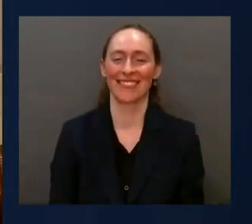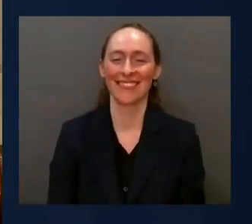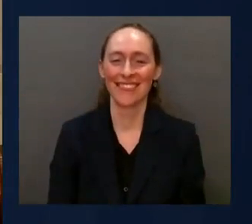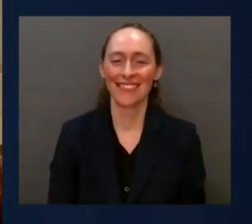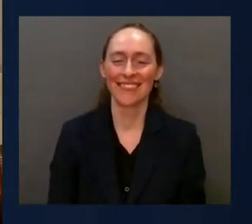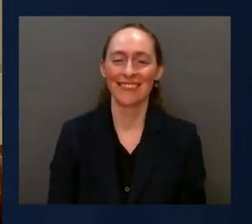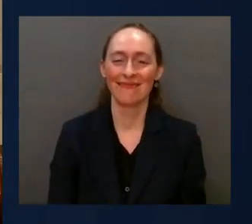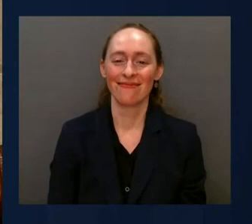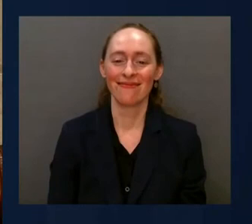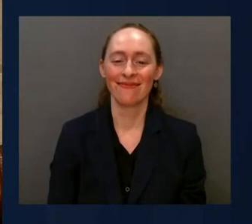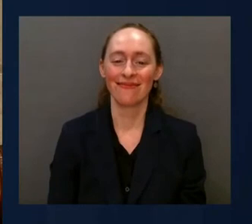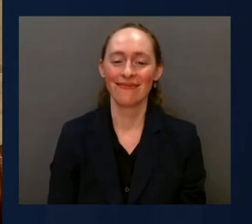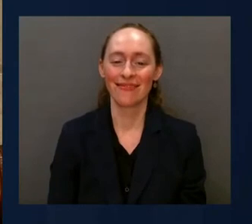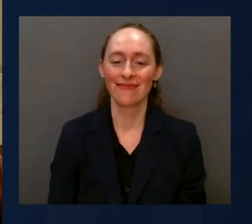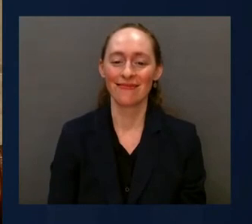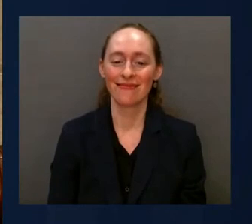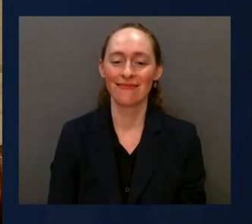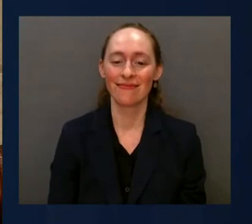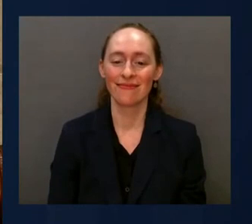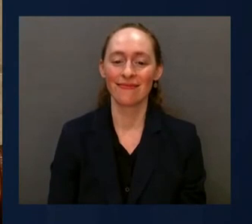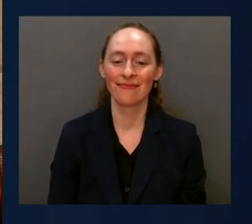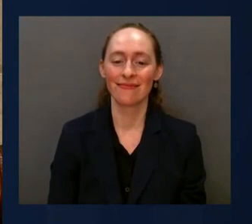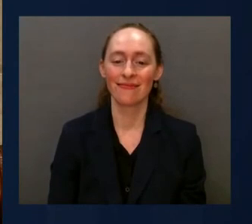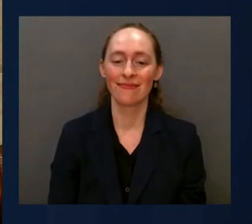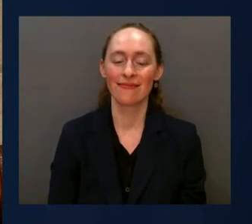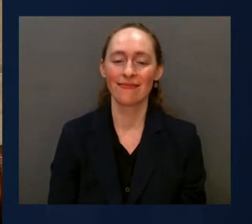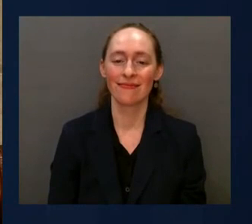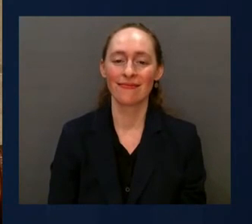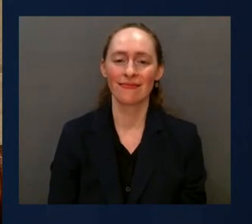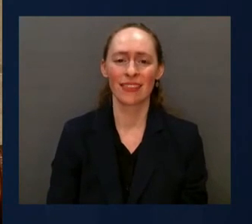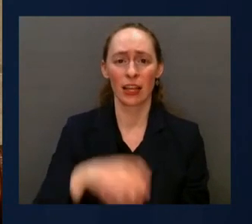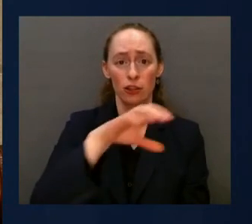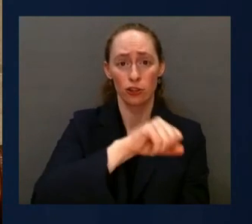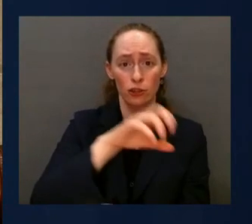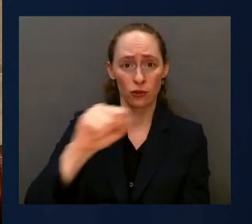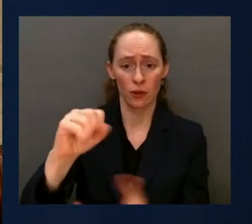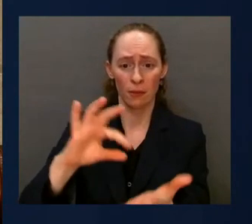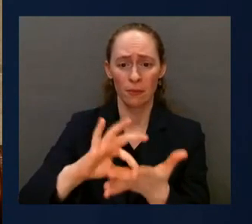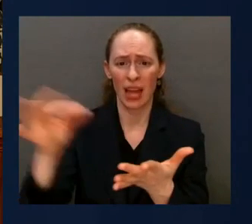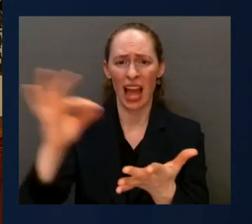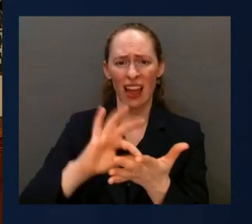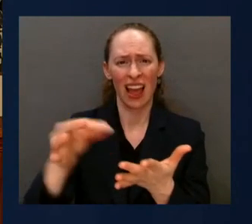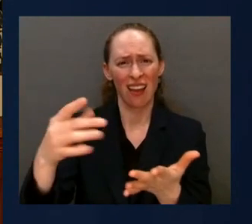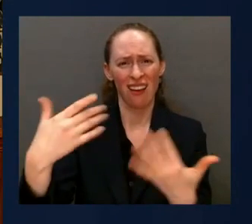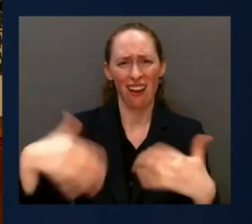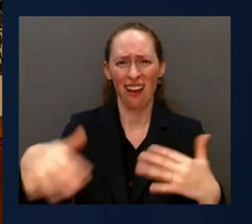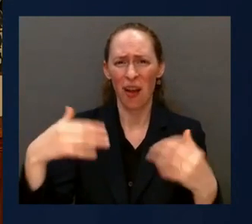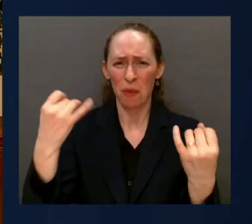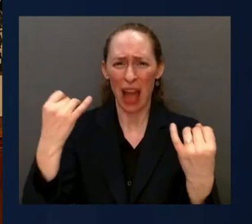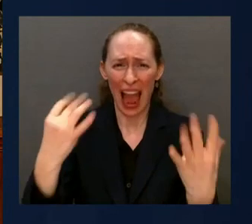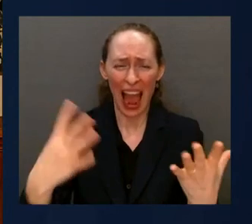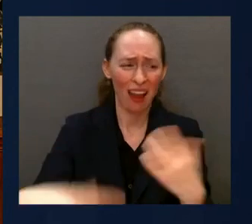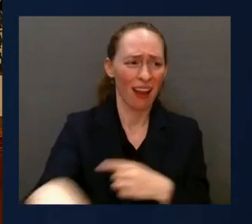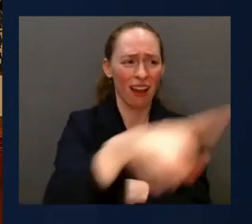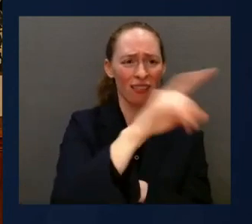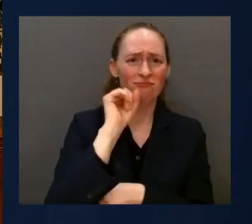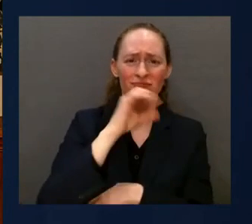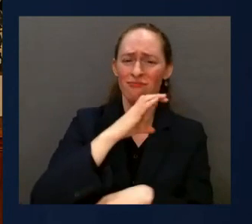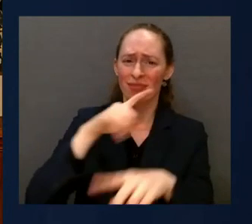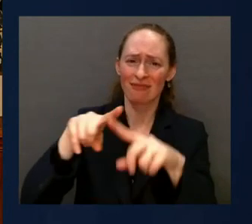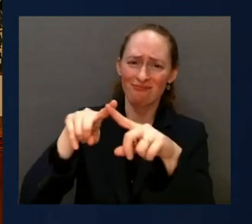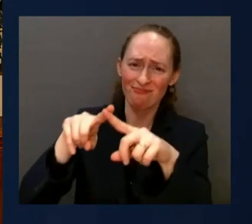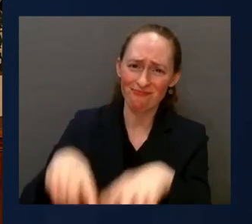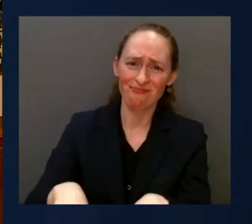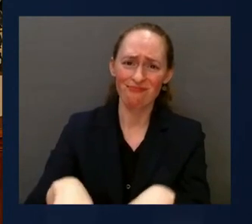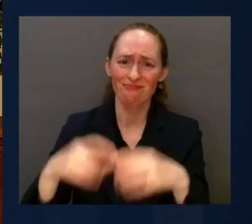Social Security and Medicare are a lifeline for millions of seniors. Americans have to pay into them from the very first paycheck they started. So tonight, let's